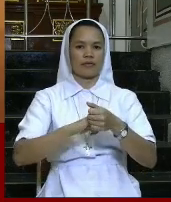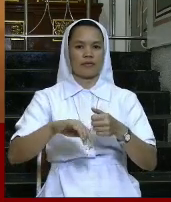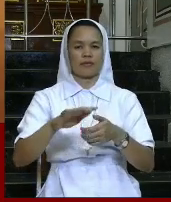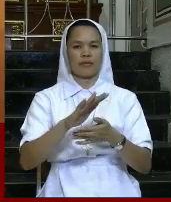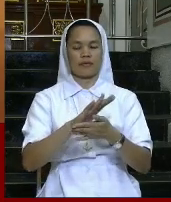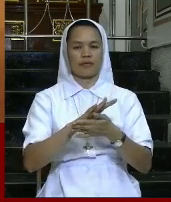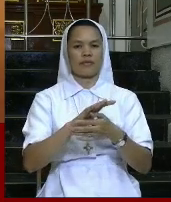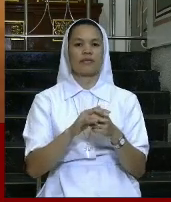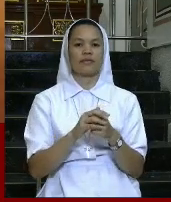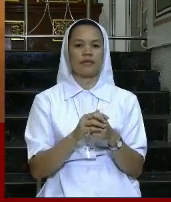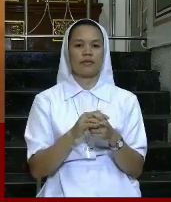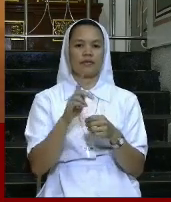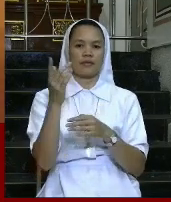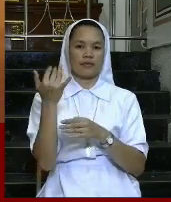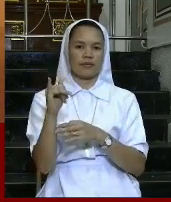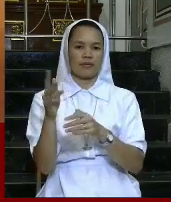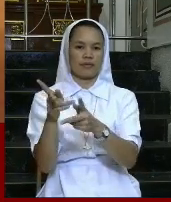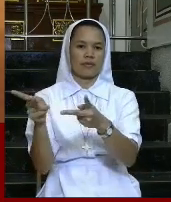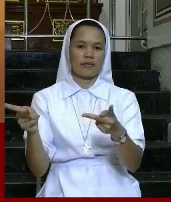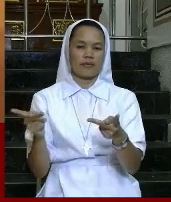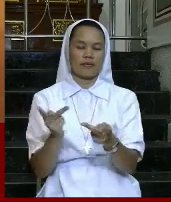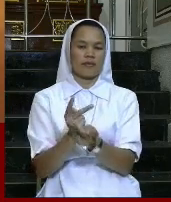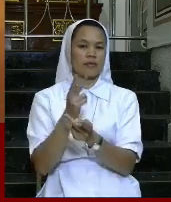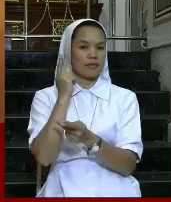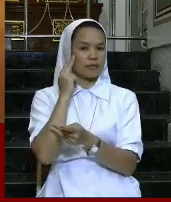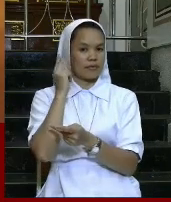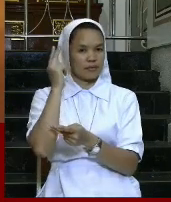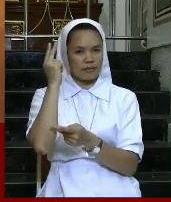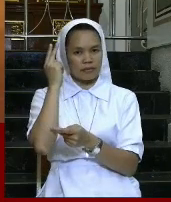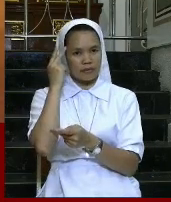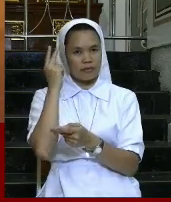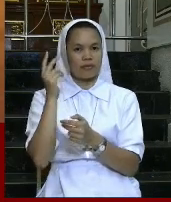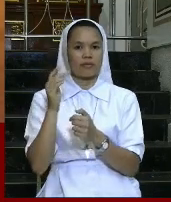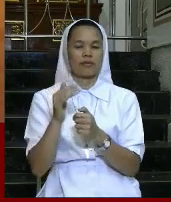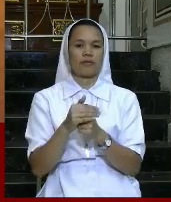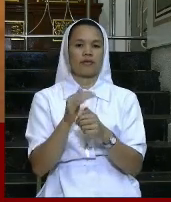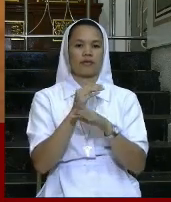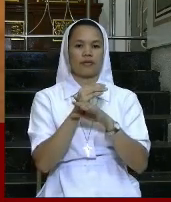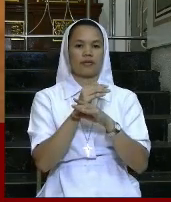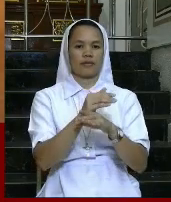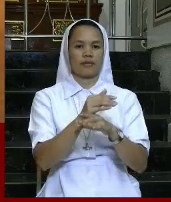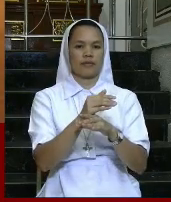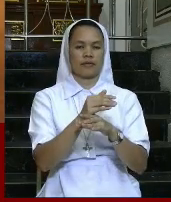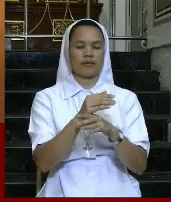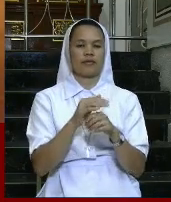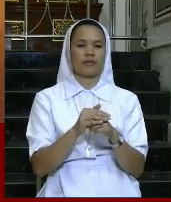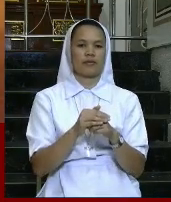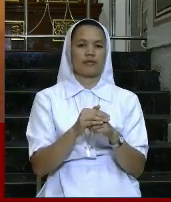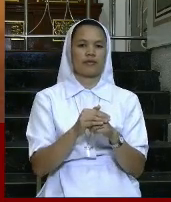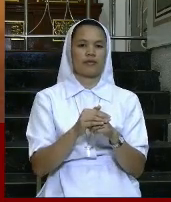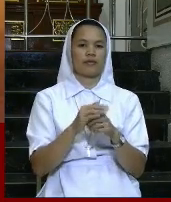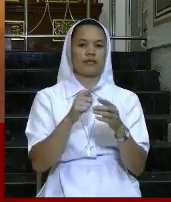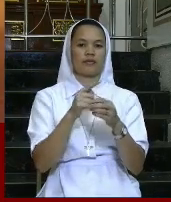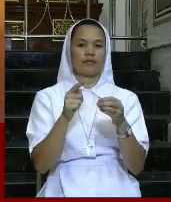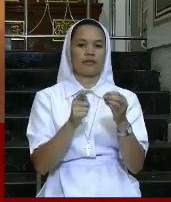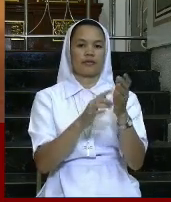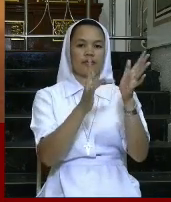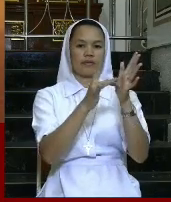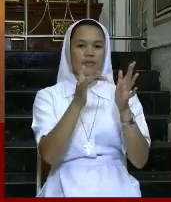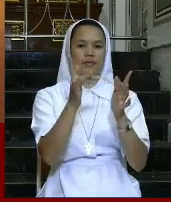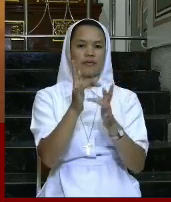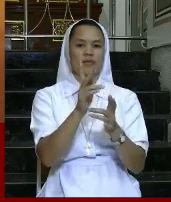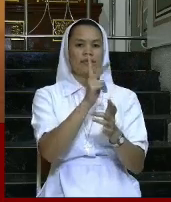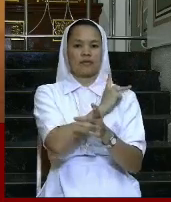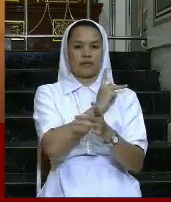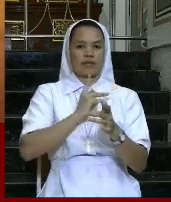there. And they placed over his head the written charge against him. This is Jesus, the